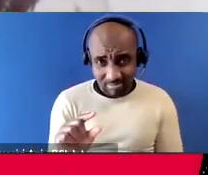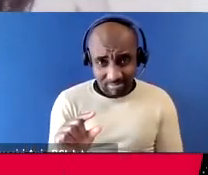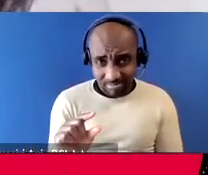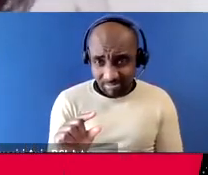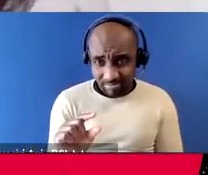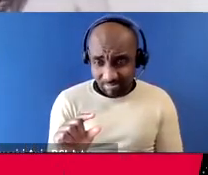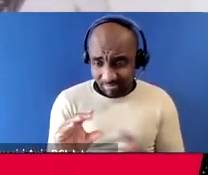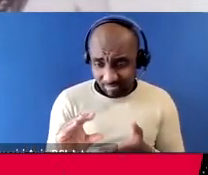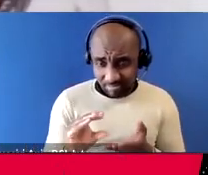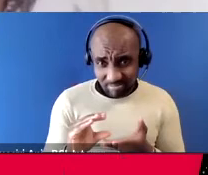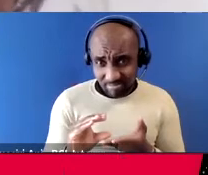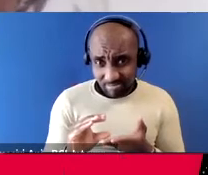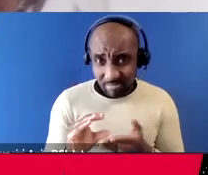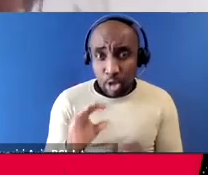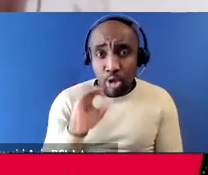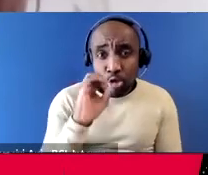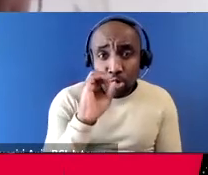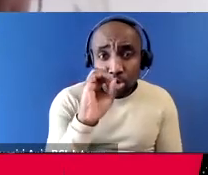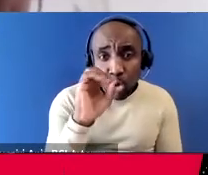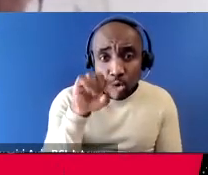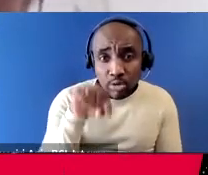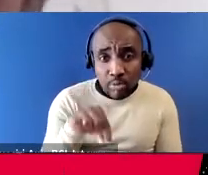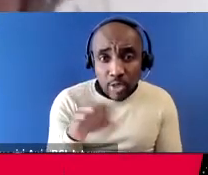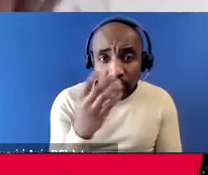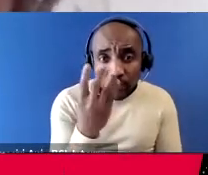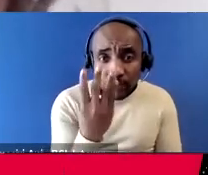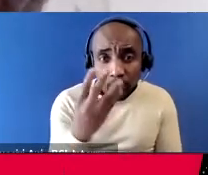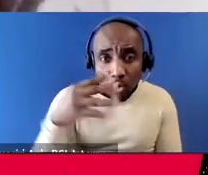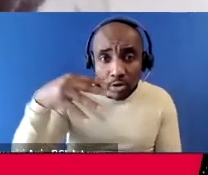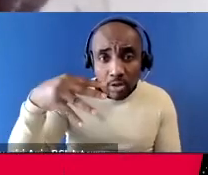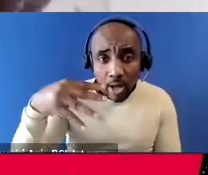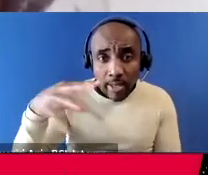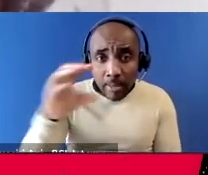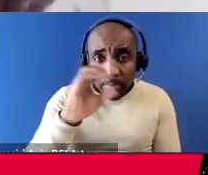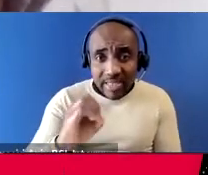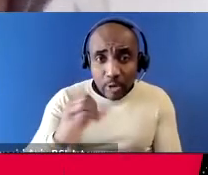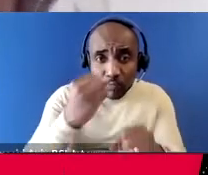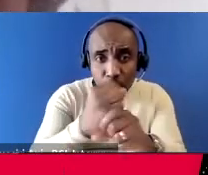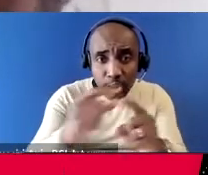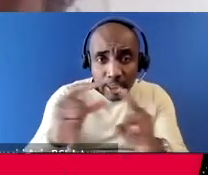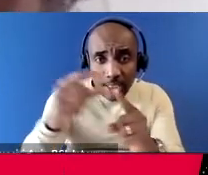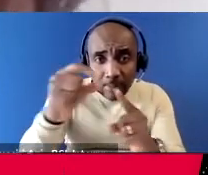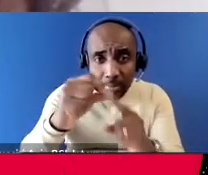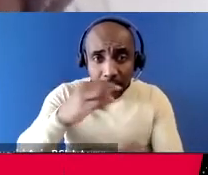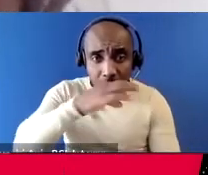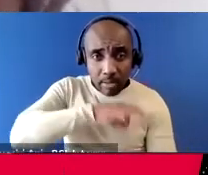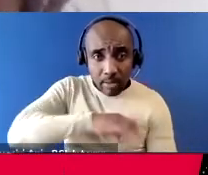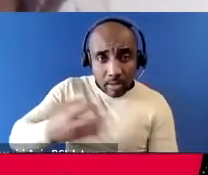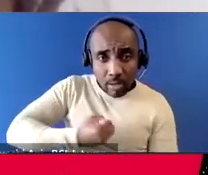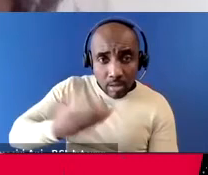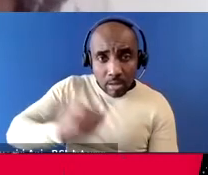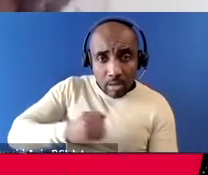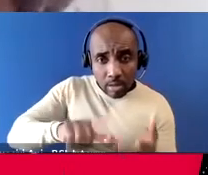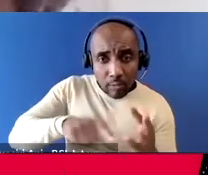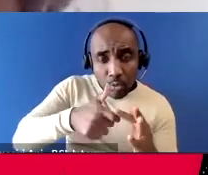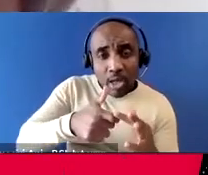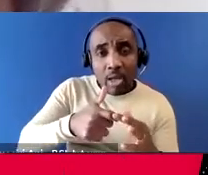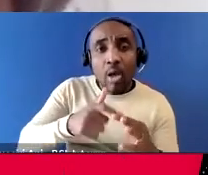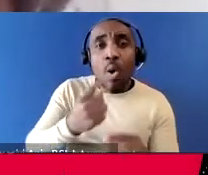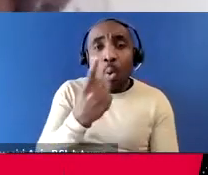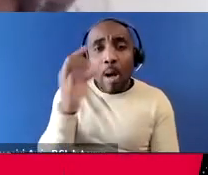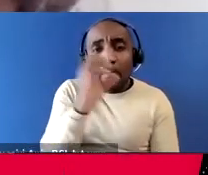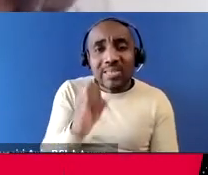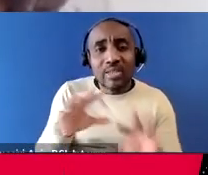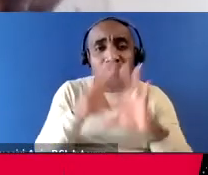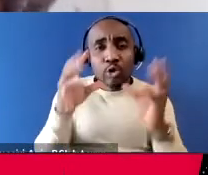and 3.2% of manufacturing exports. So I think what interests me